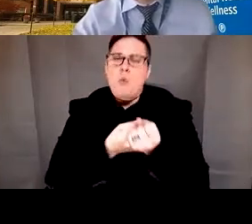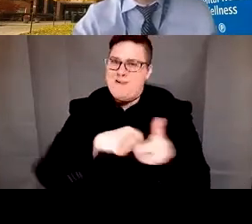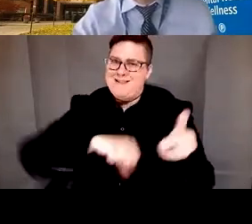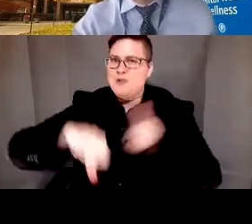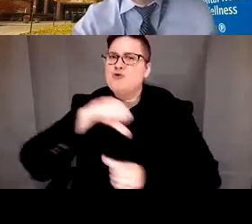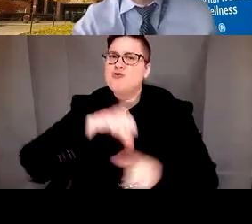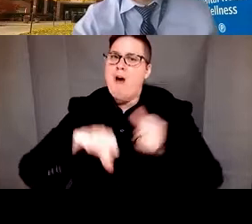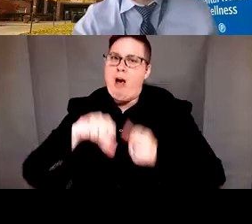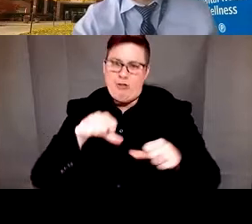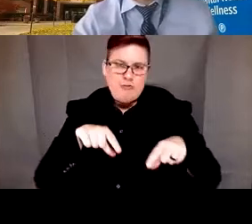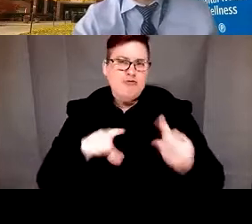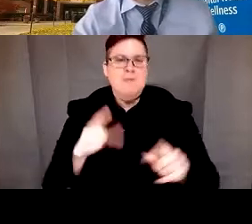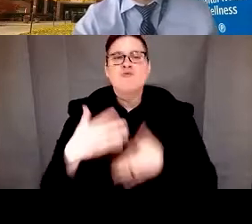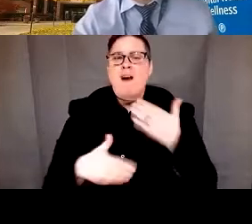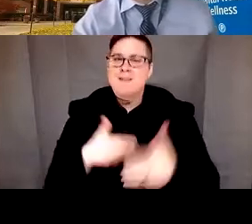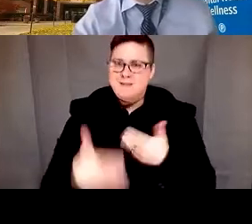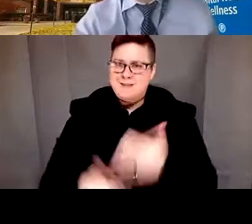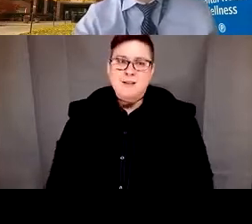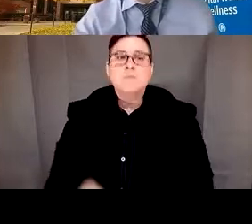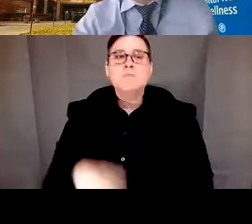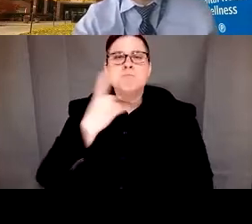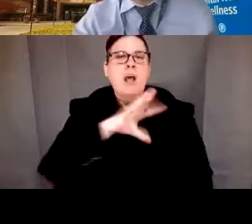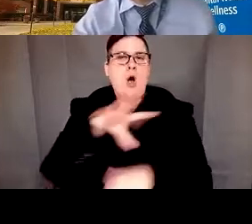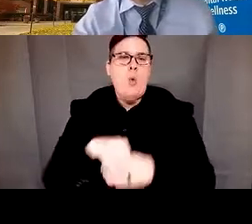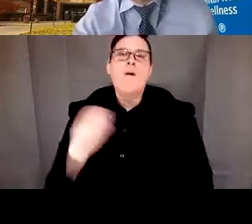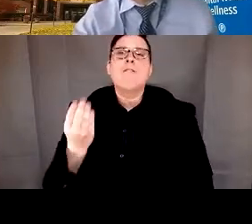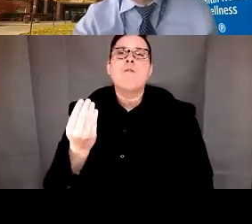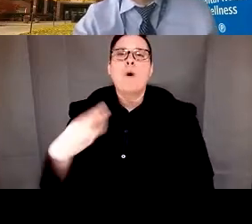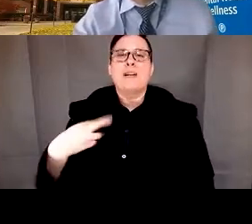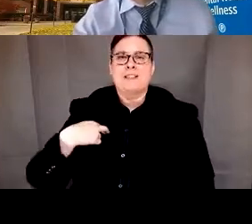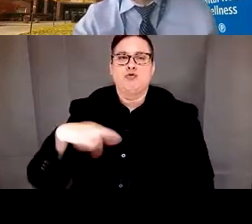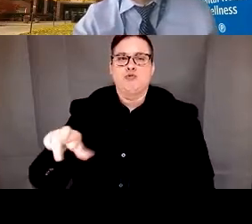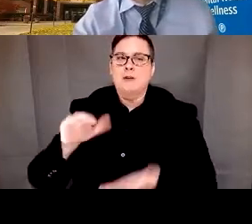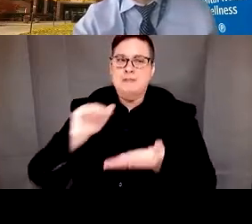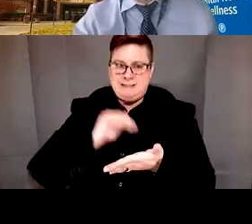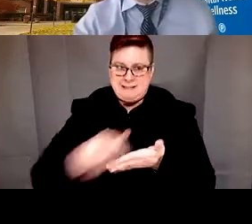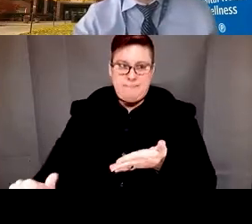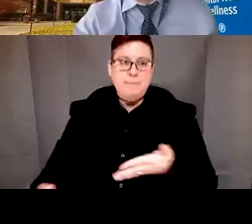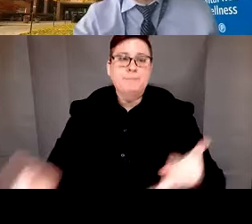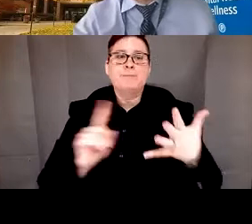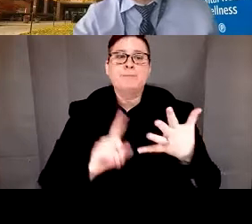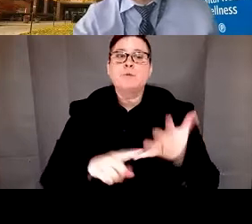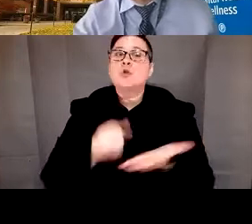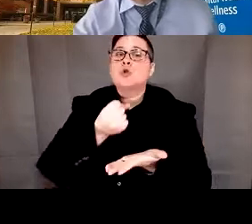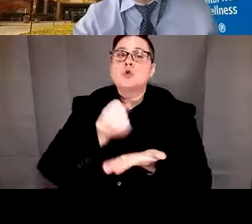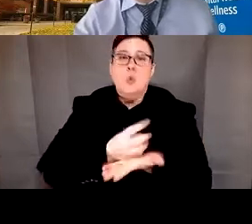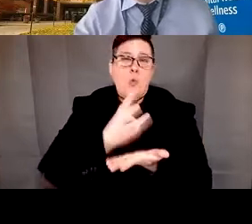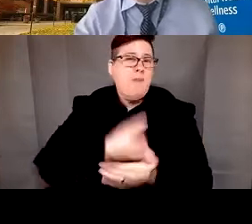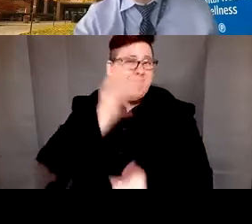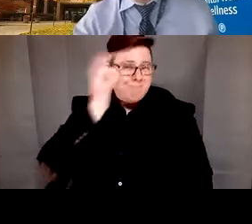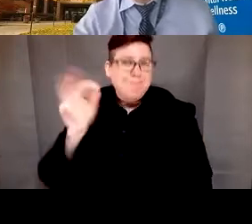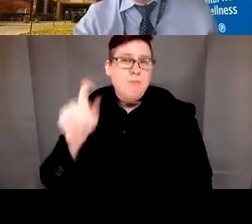this process. It does include 14 religious exemptions and social work, nearly